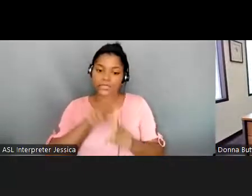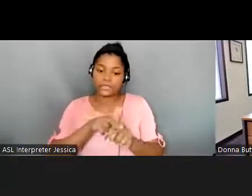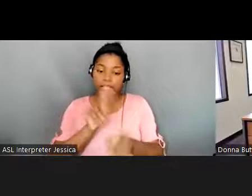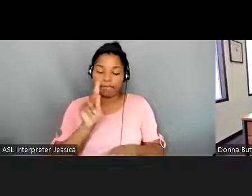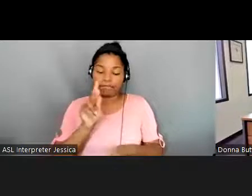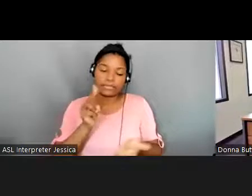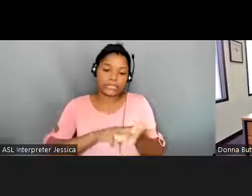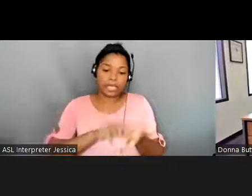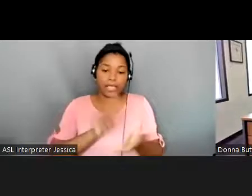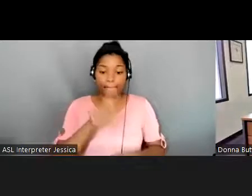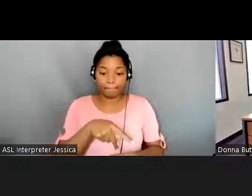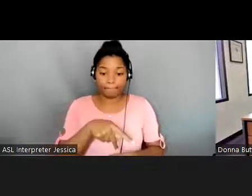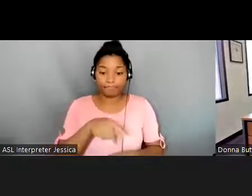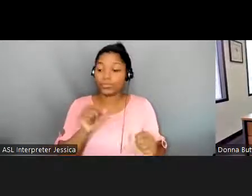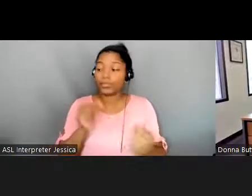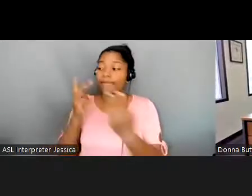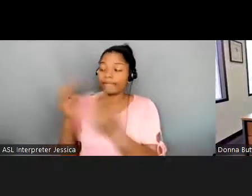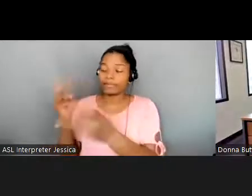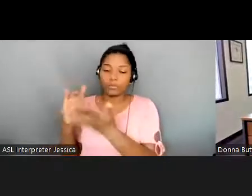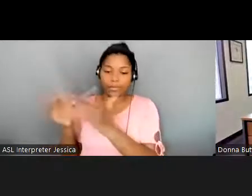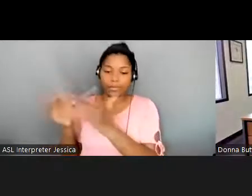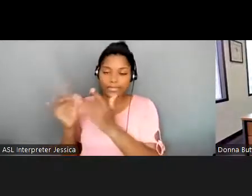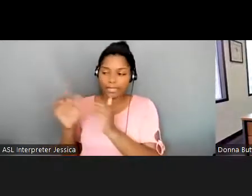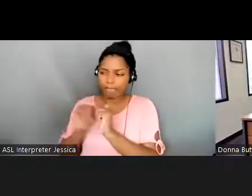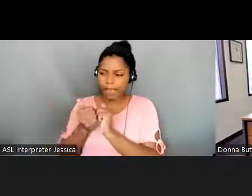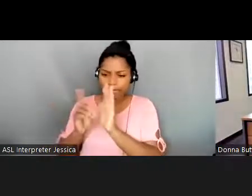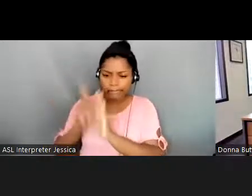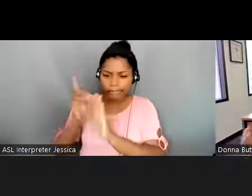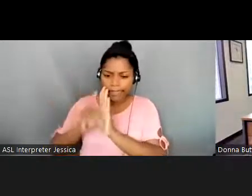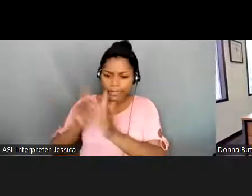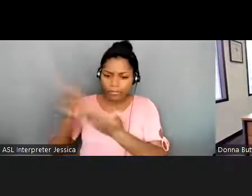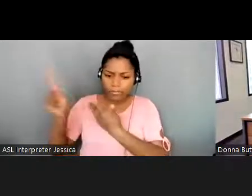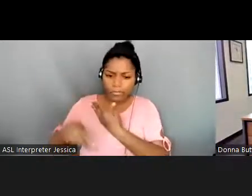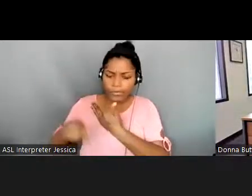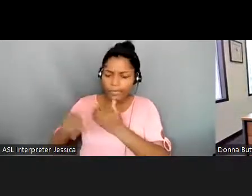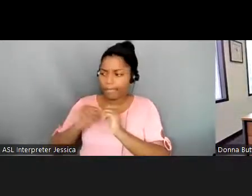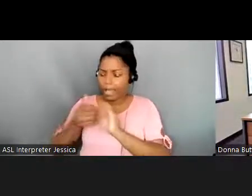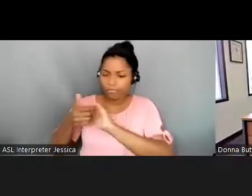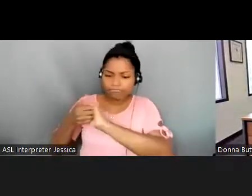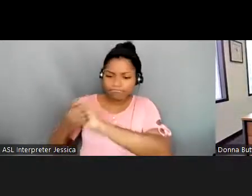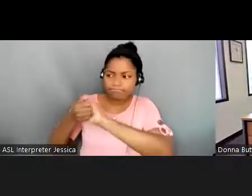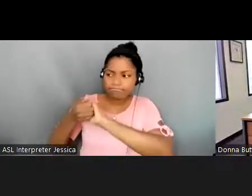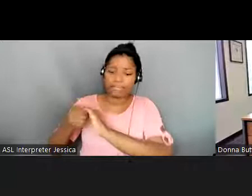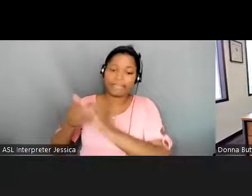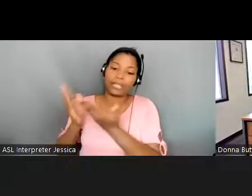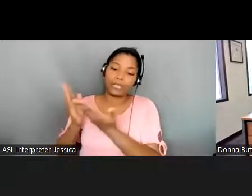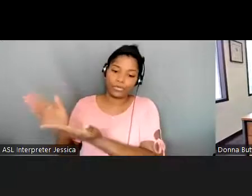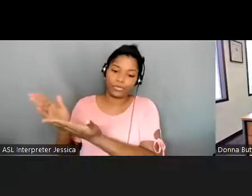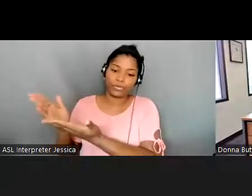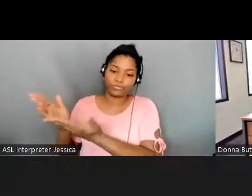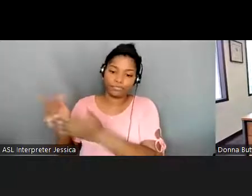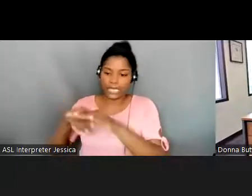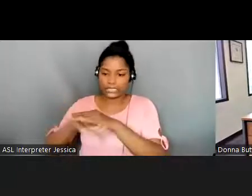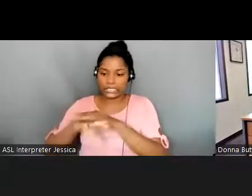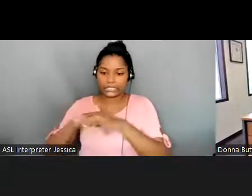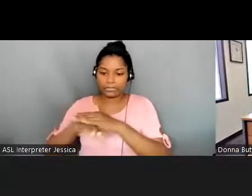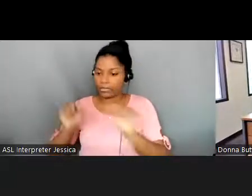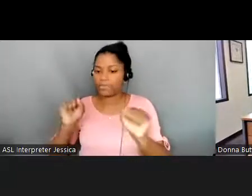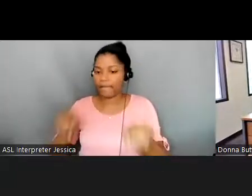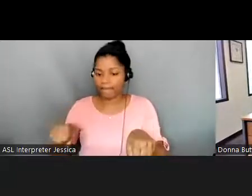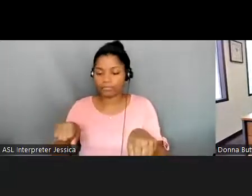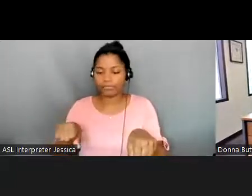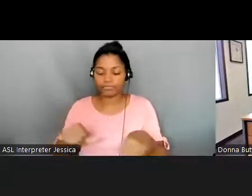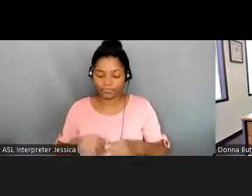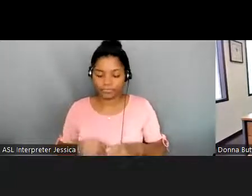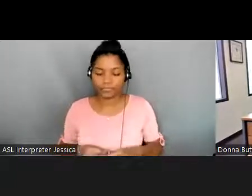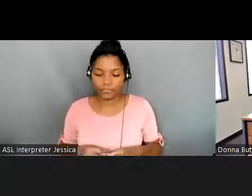toolkits, and how you develop programs, how you build partnerships. They're all there and they're all accessible to you at whatever stage